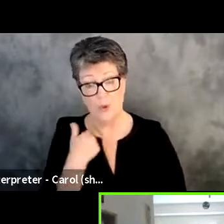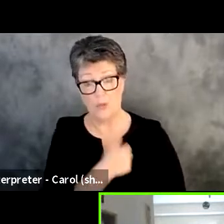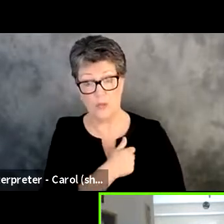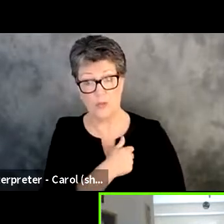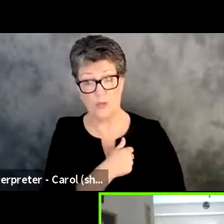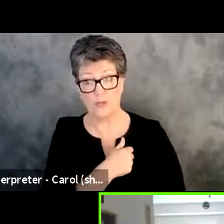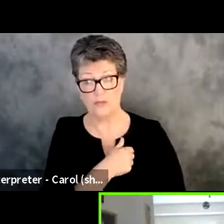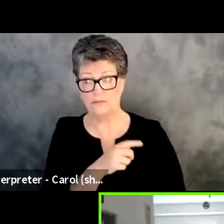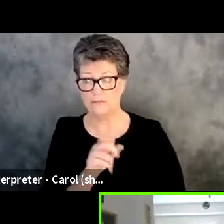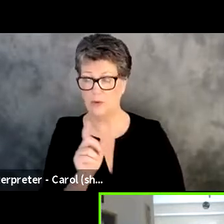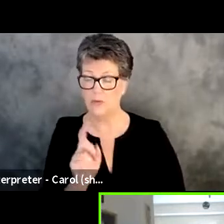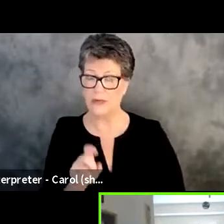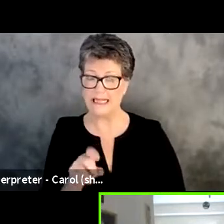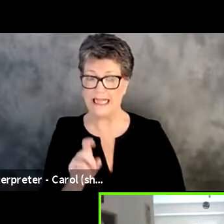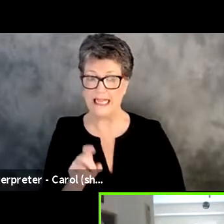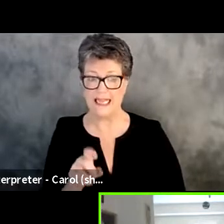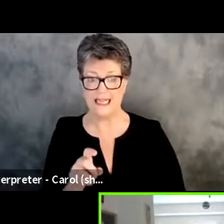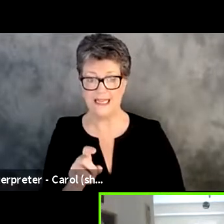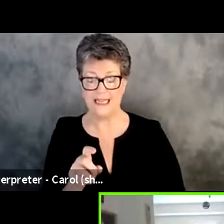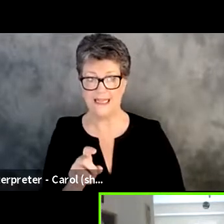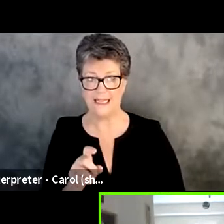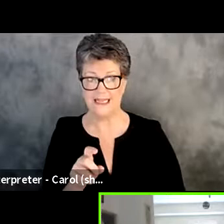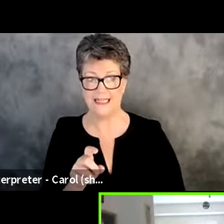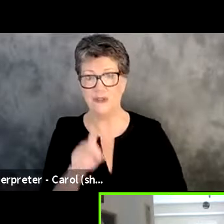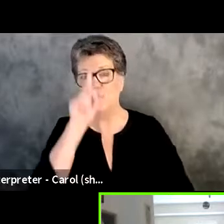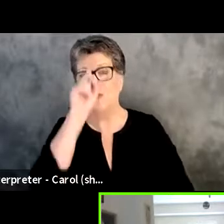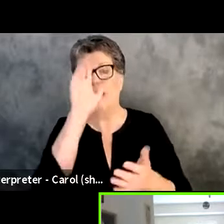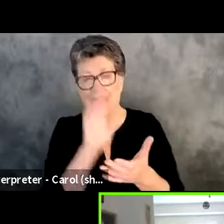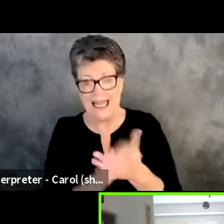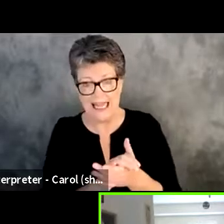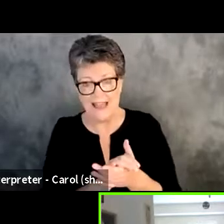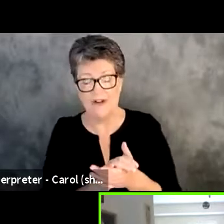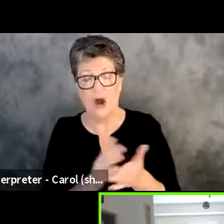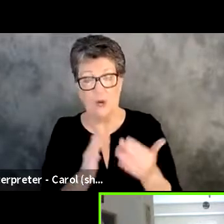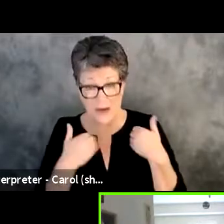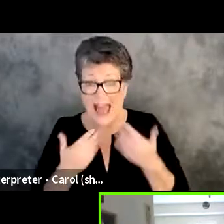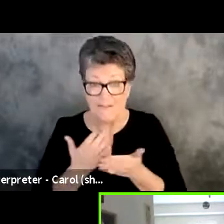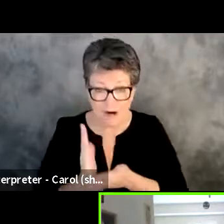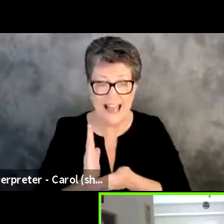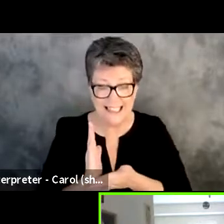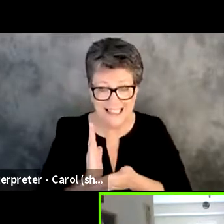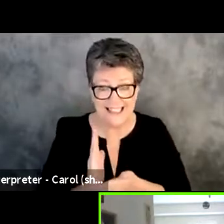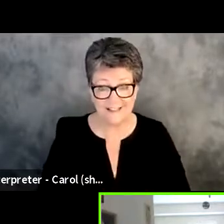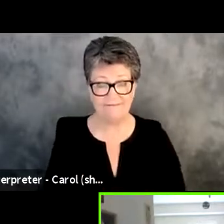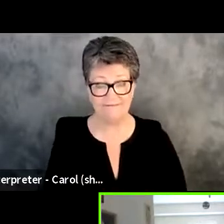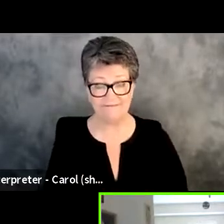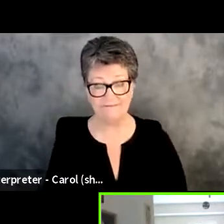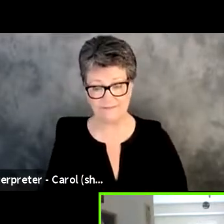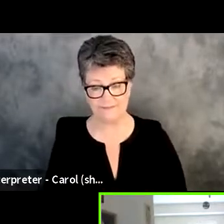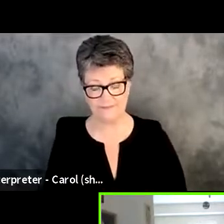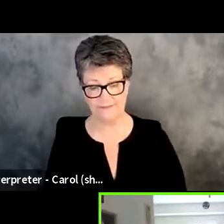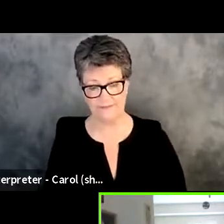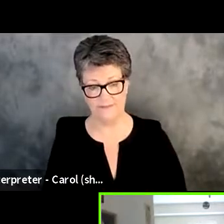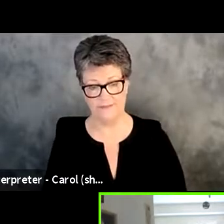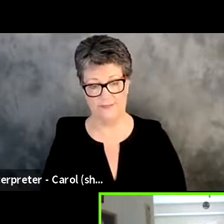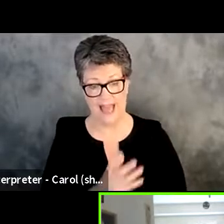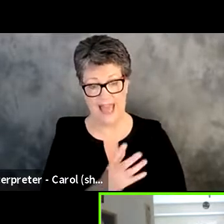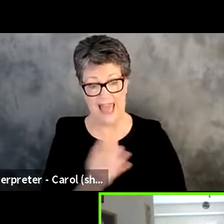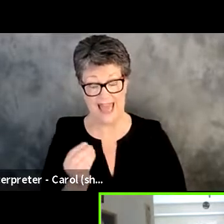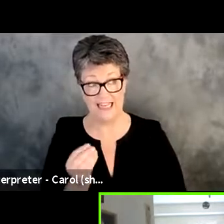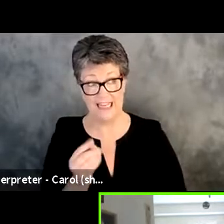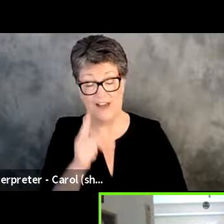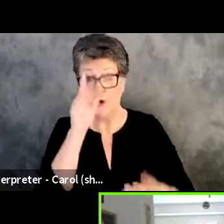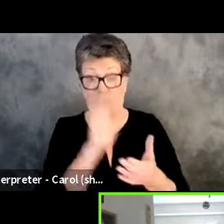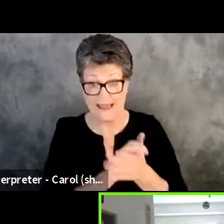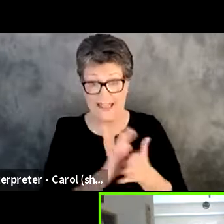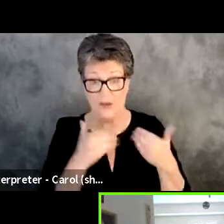to be believing that we have rights, and that in believing